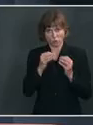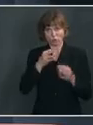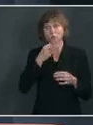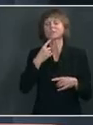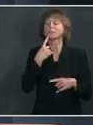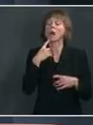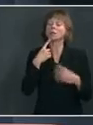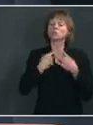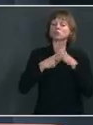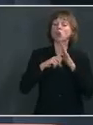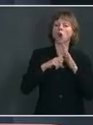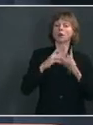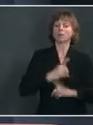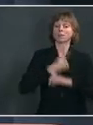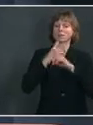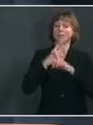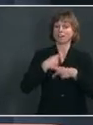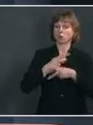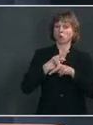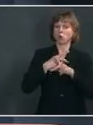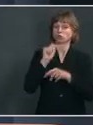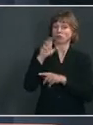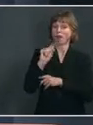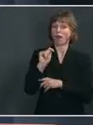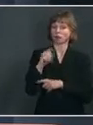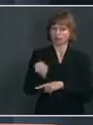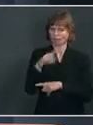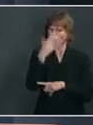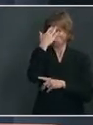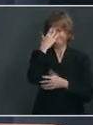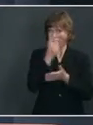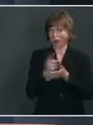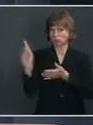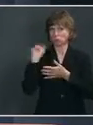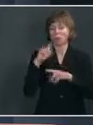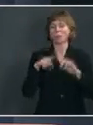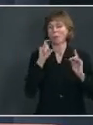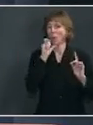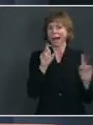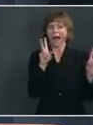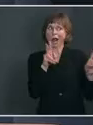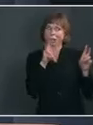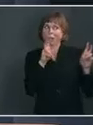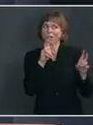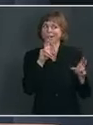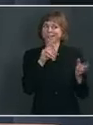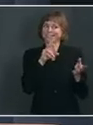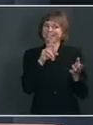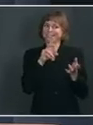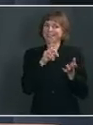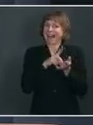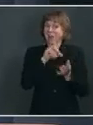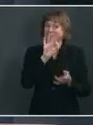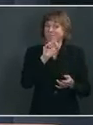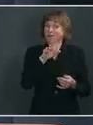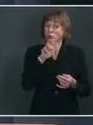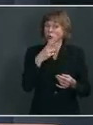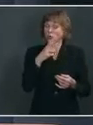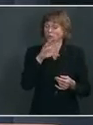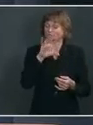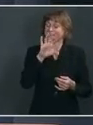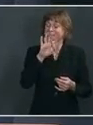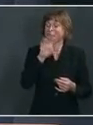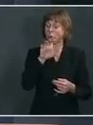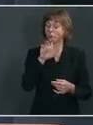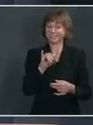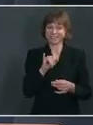Defense Production Act, as you all know, last week. But we're not, to quote Dr. Fauci, because it's always a good place to be, we're not producing shoes here. We're